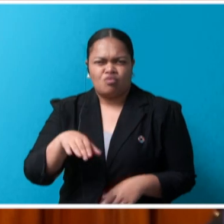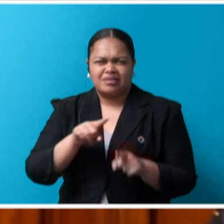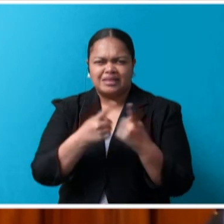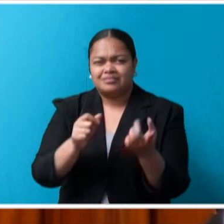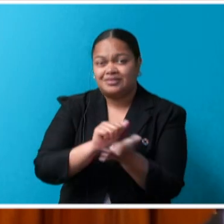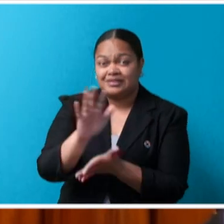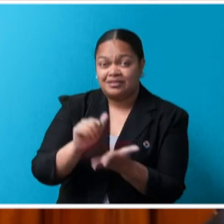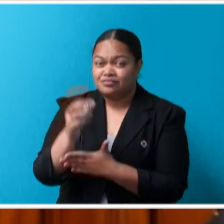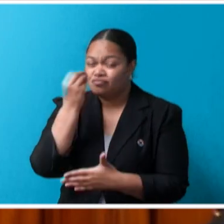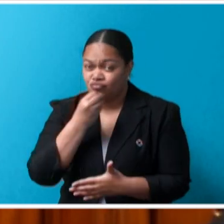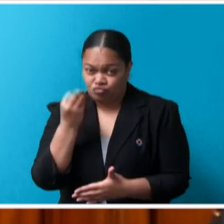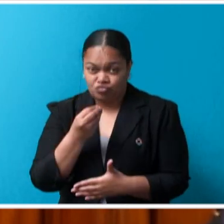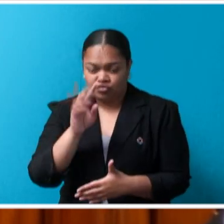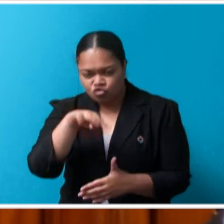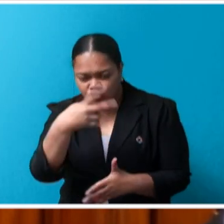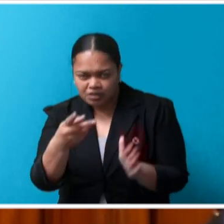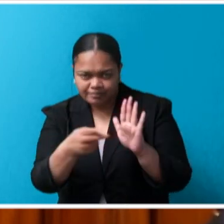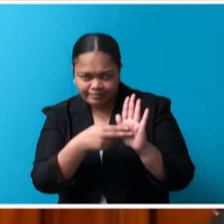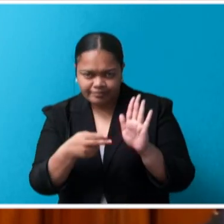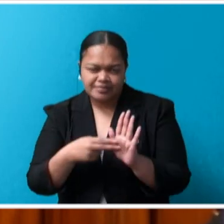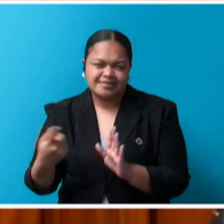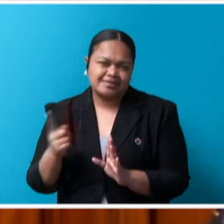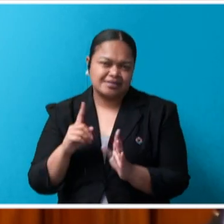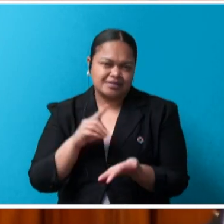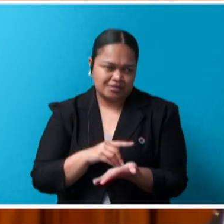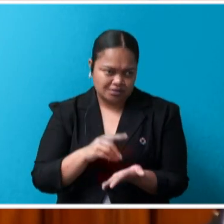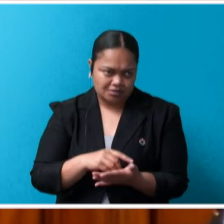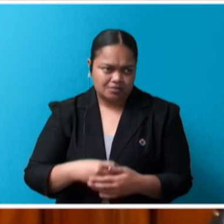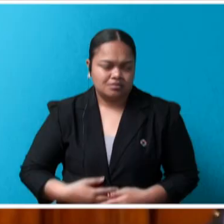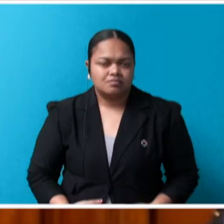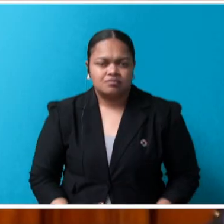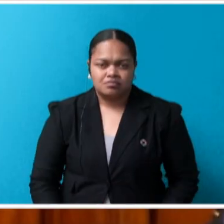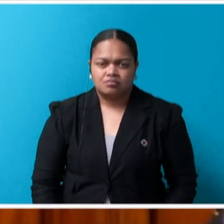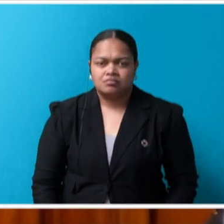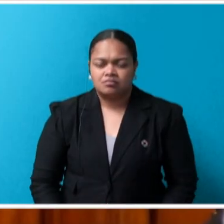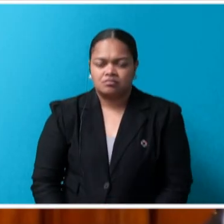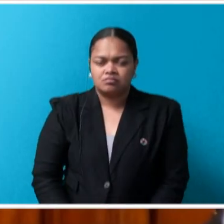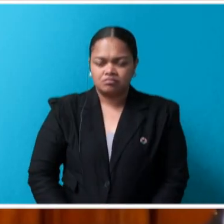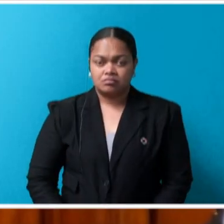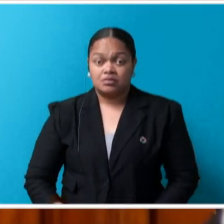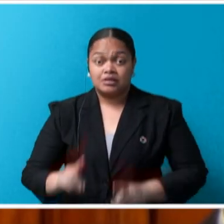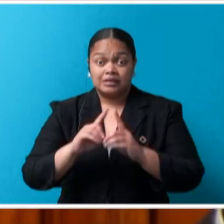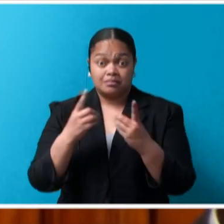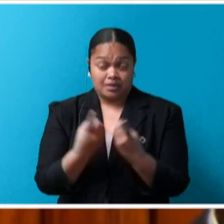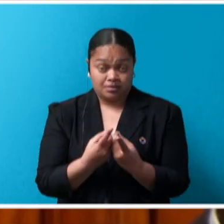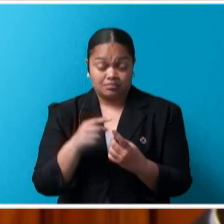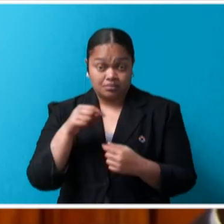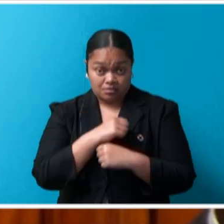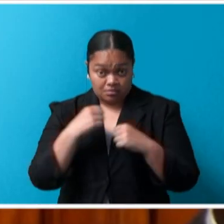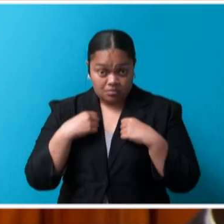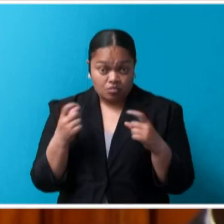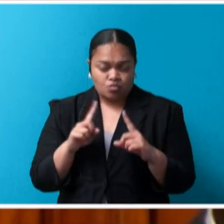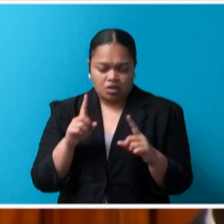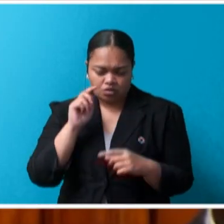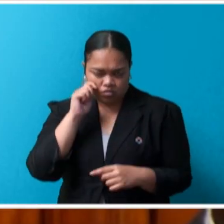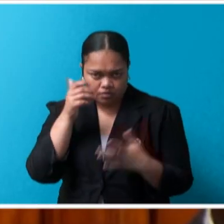maintaining the national system of weights and measures that underpins fair trade. Our Department of Cooperative Business nurtures the